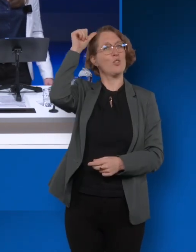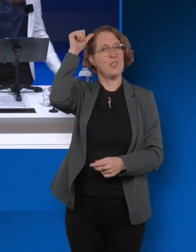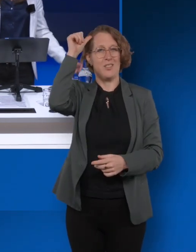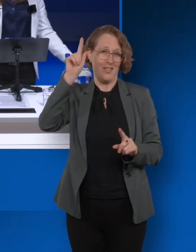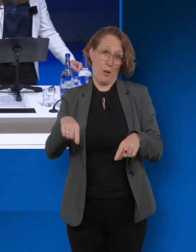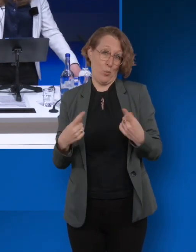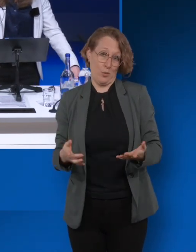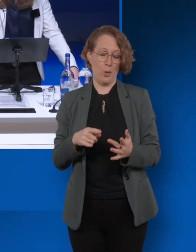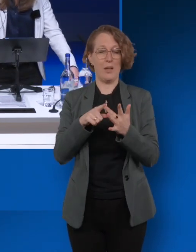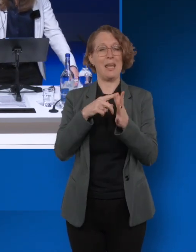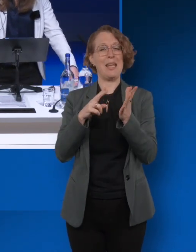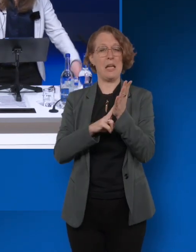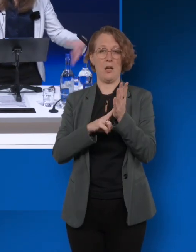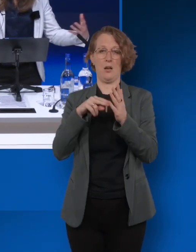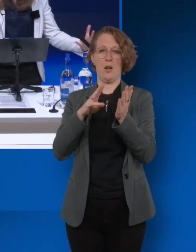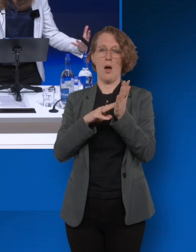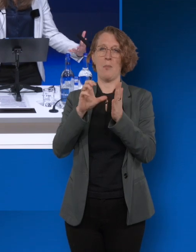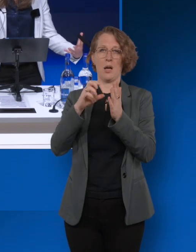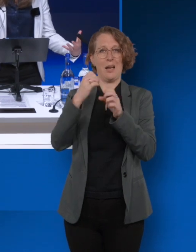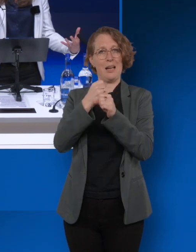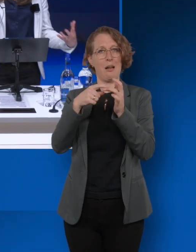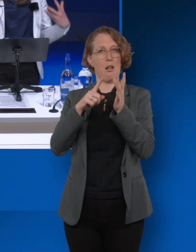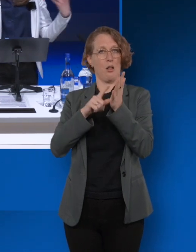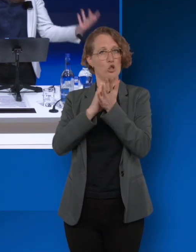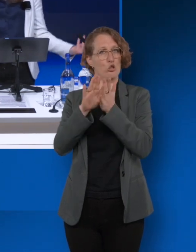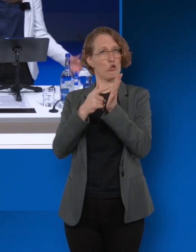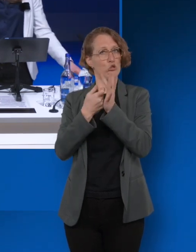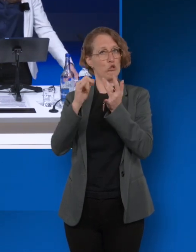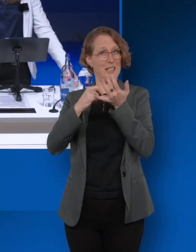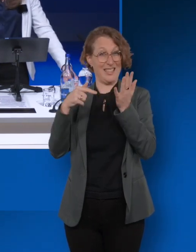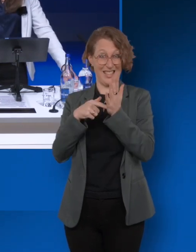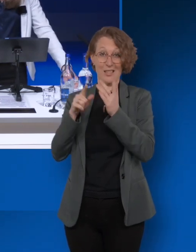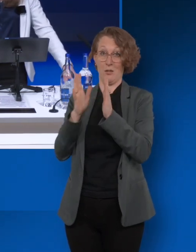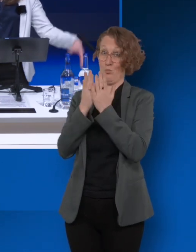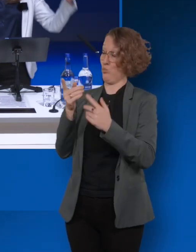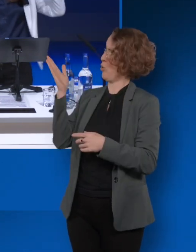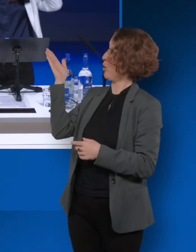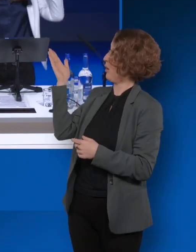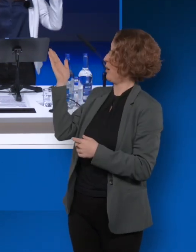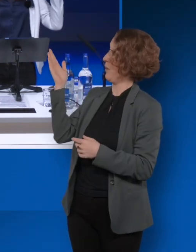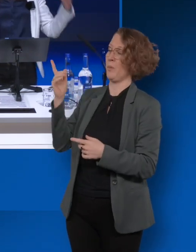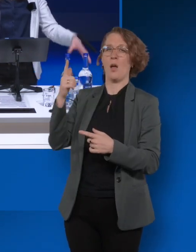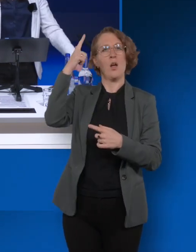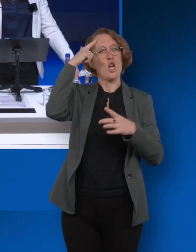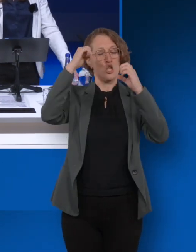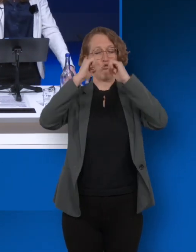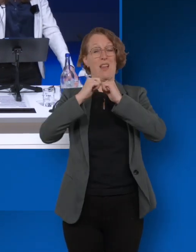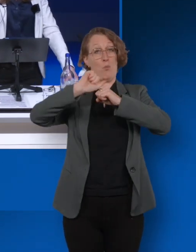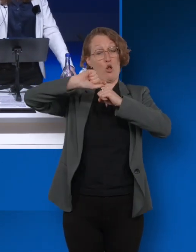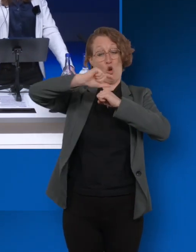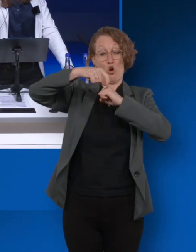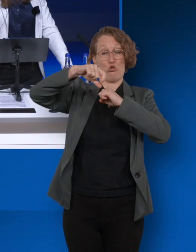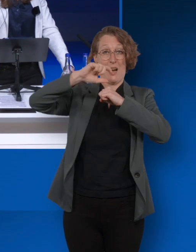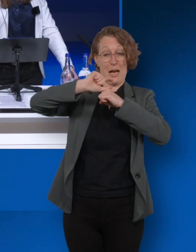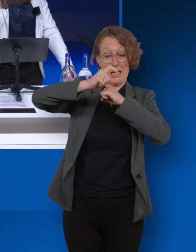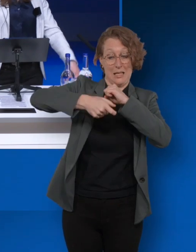Ian McGilchrist, in his book The Matter with Things, compares the cerebral cortex, the parts of the brain known to